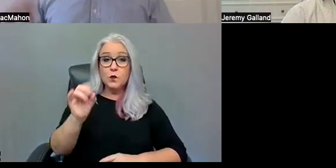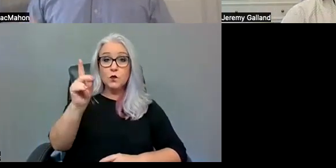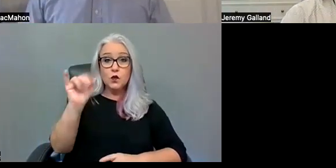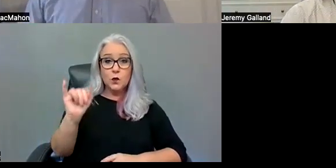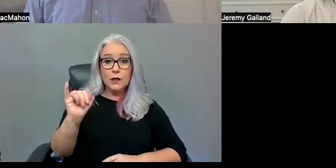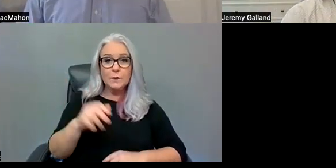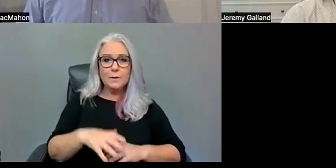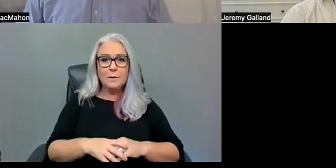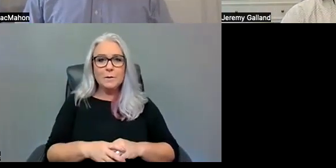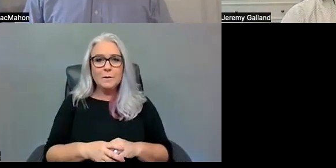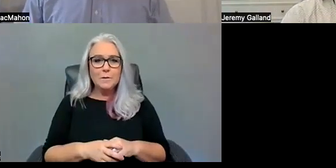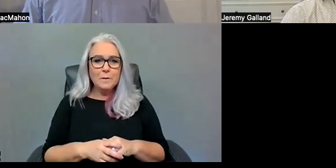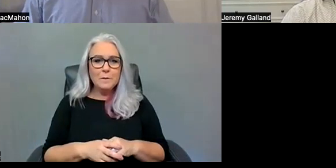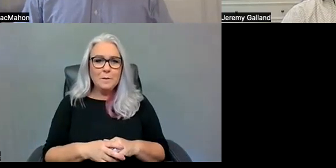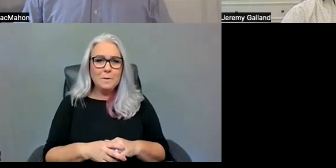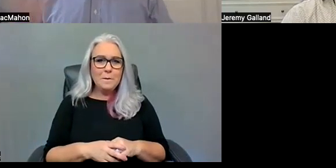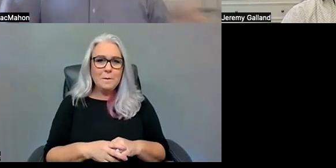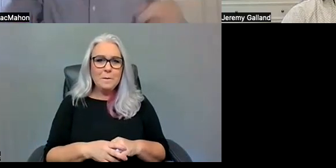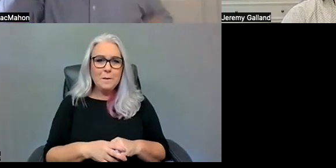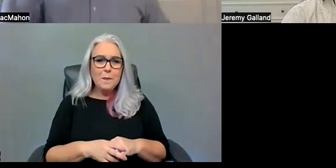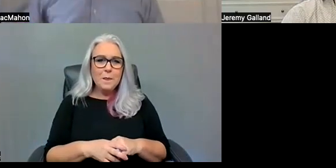Good place to stop, Theresa.